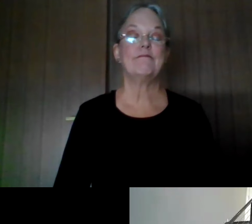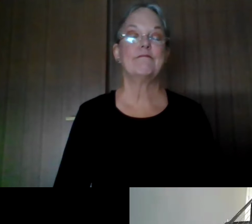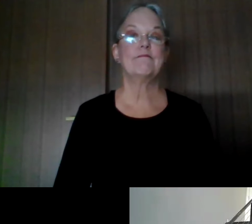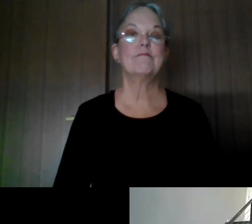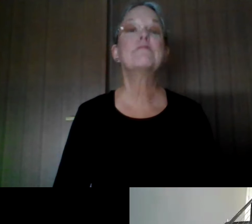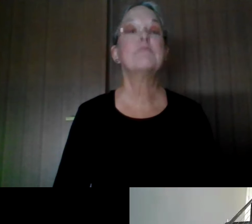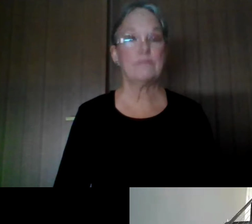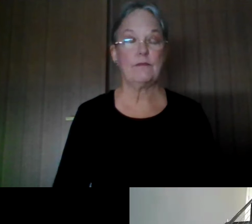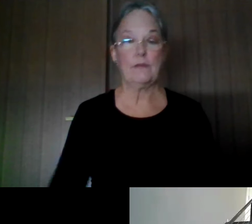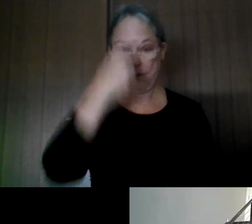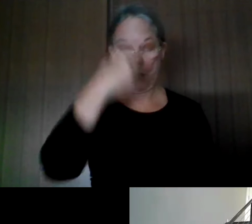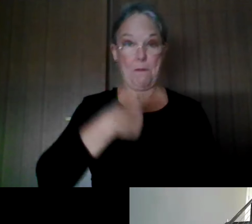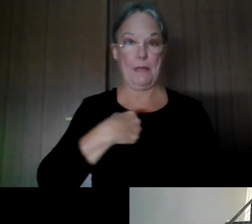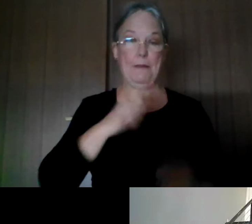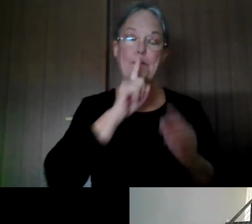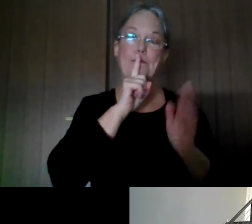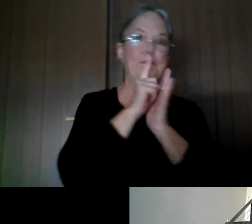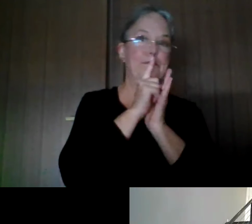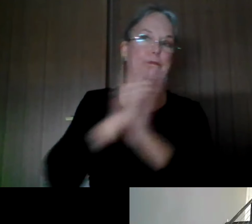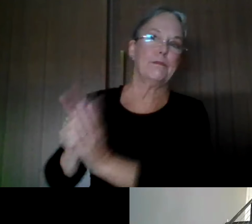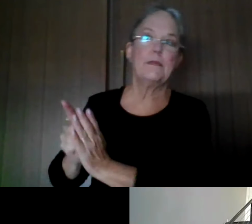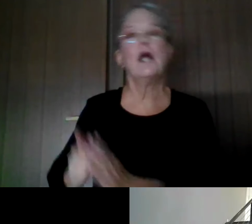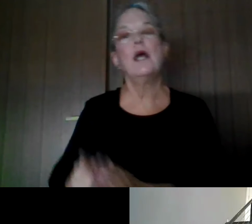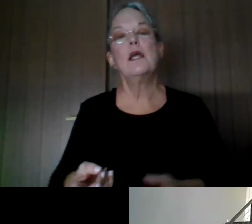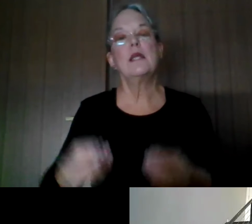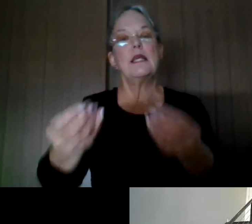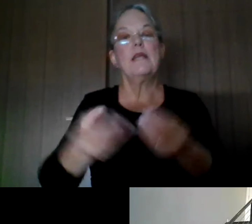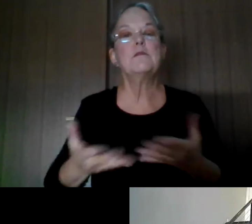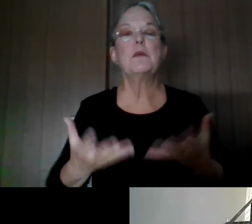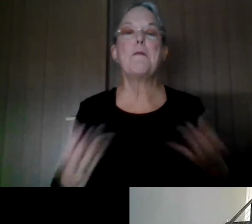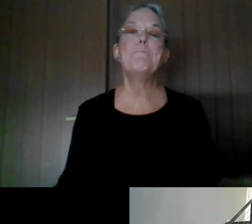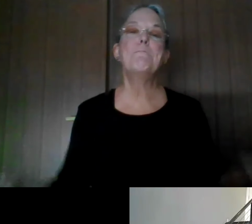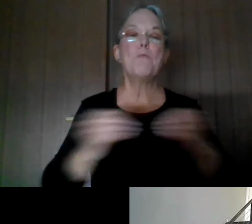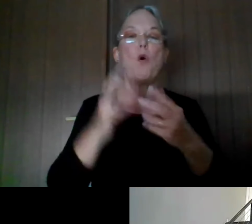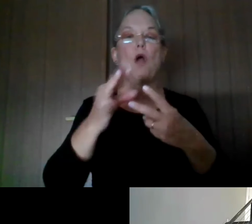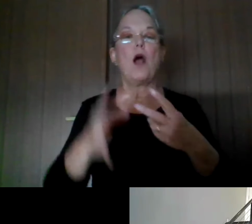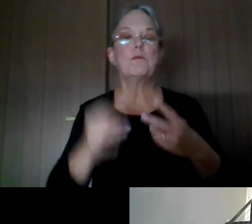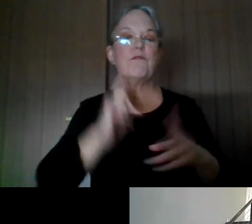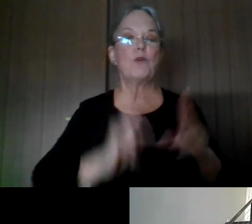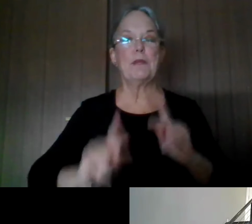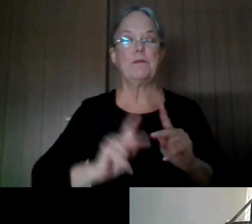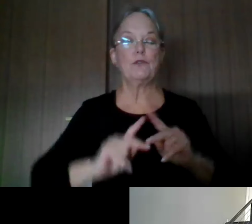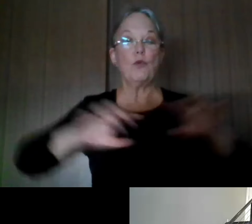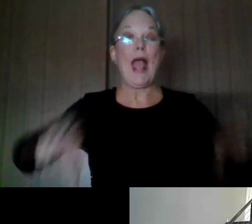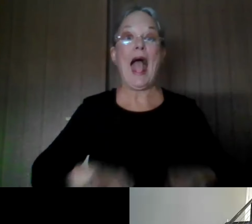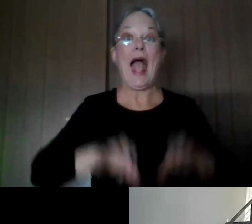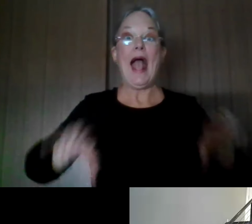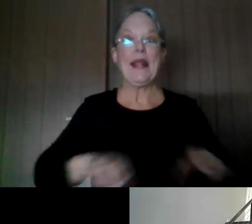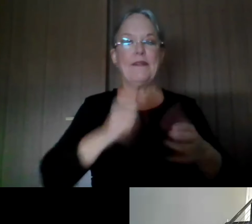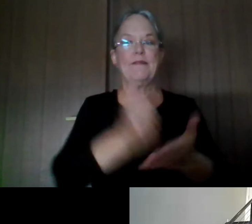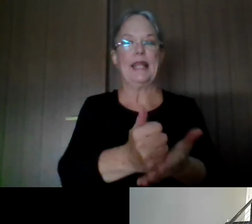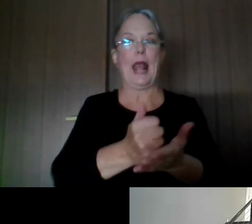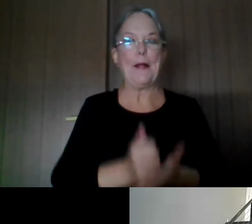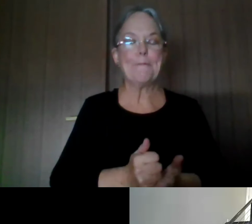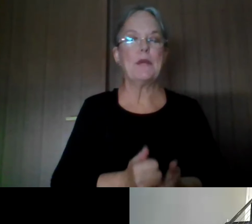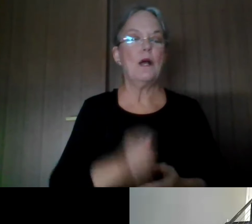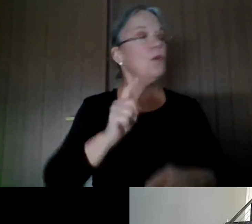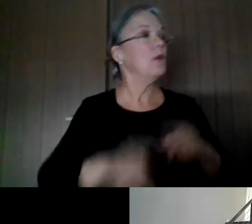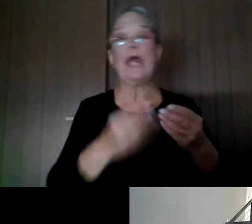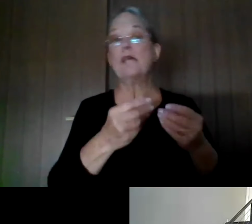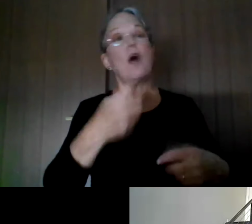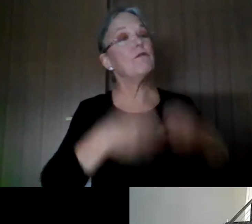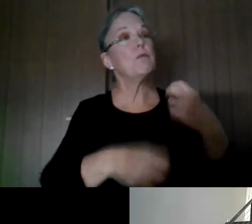Yeah, for me, breaking the silence gives us so many more options to be able to actively help. We cannot solve a problem that we're unaware